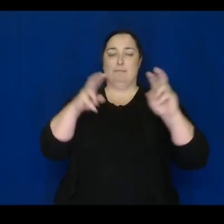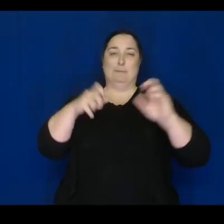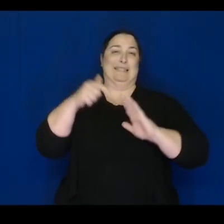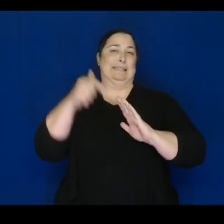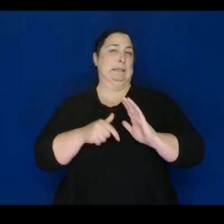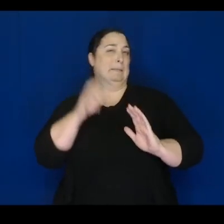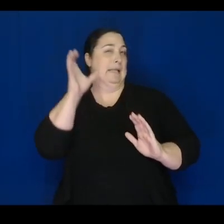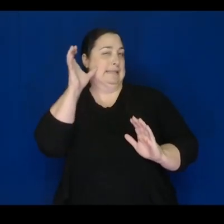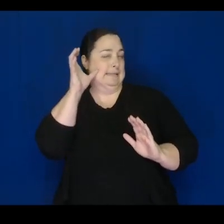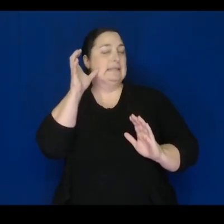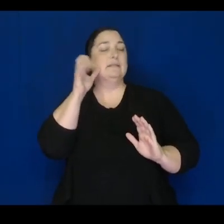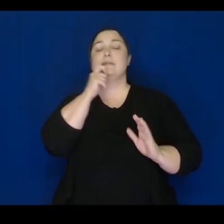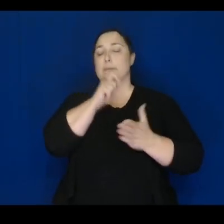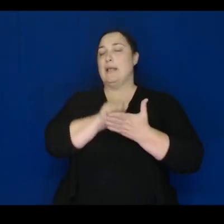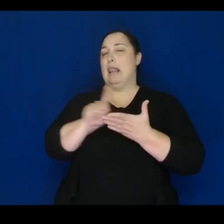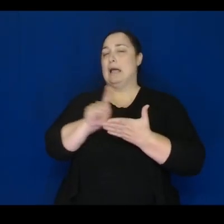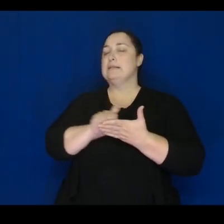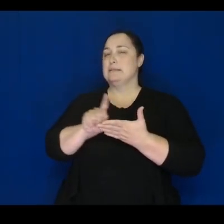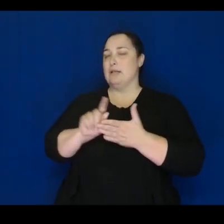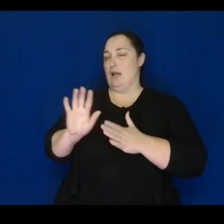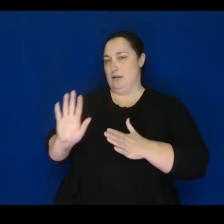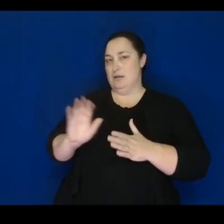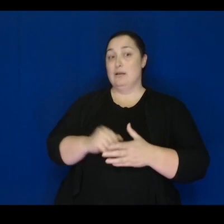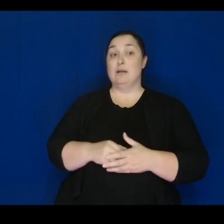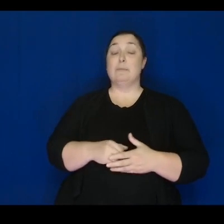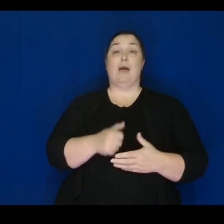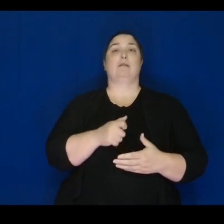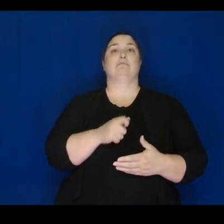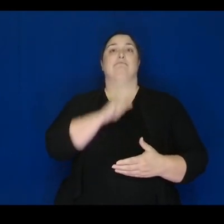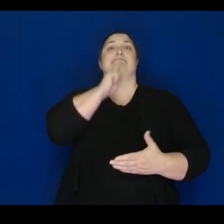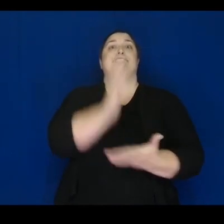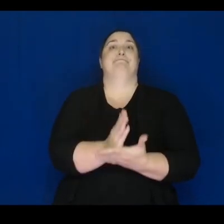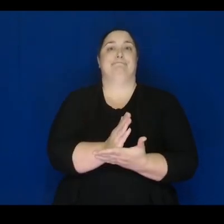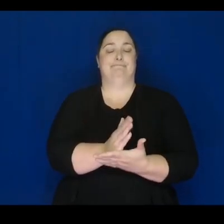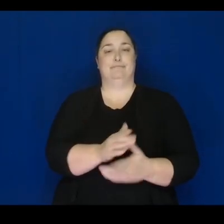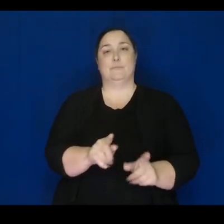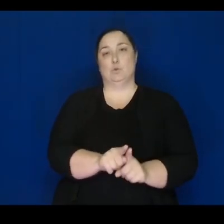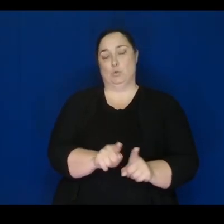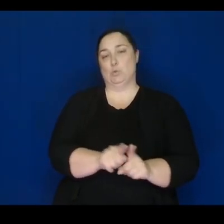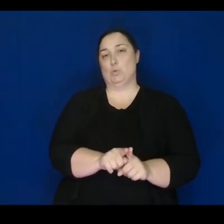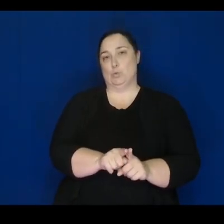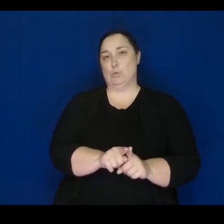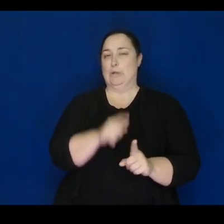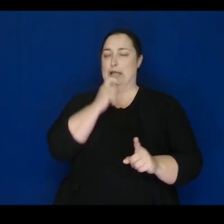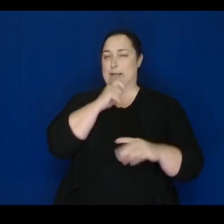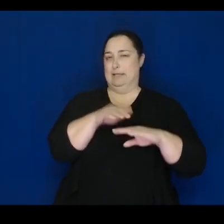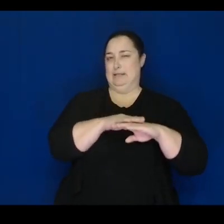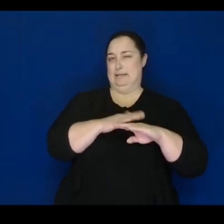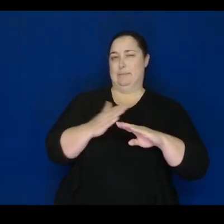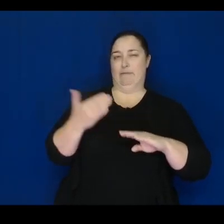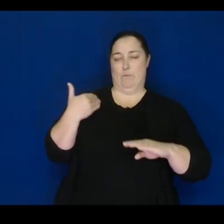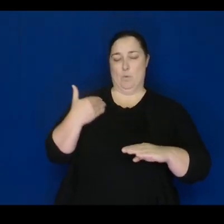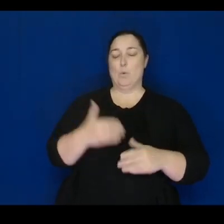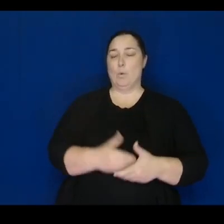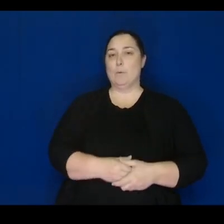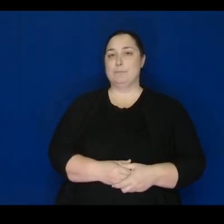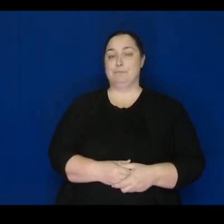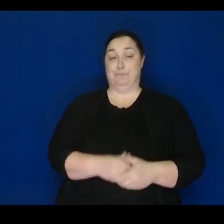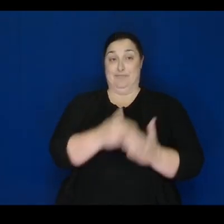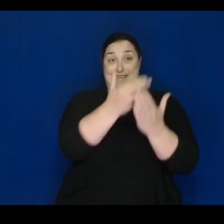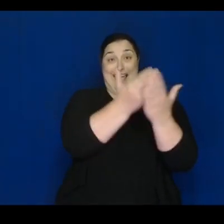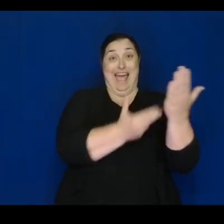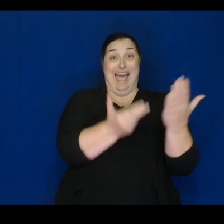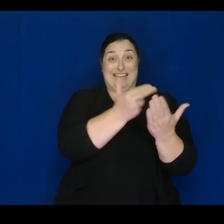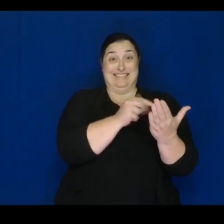well. But yeah, also truth telling, which I kind of talked about before. And I think art is